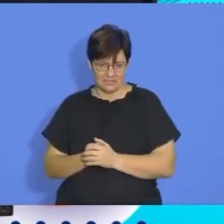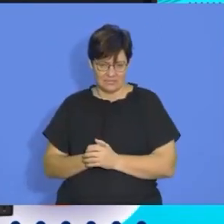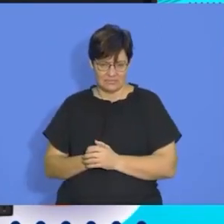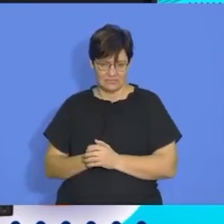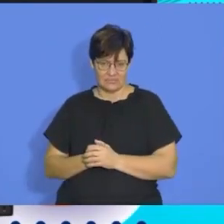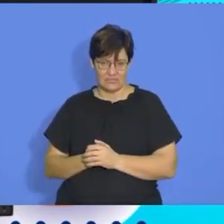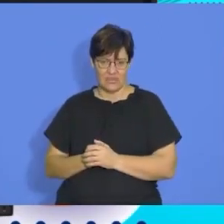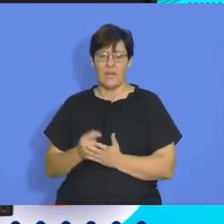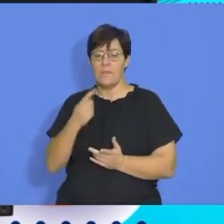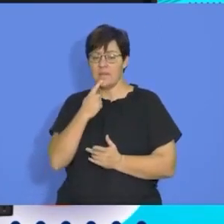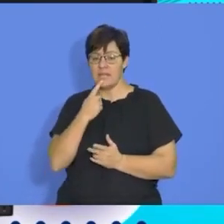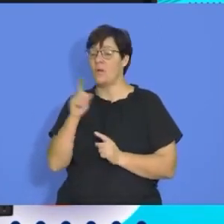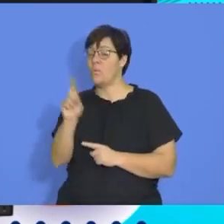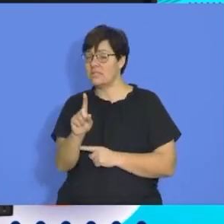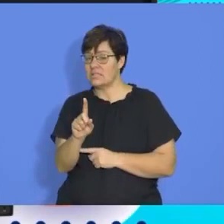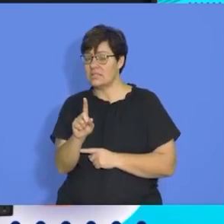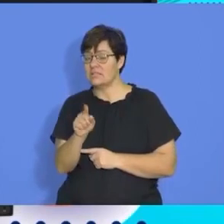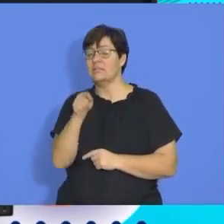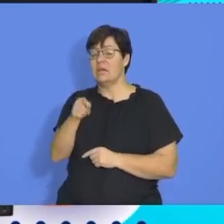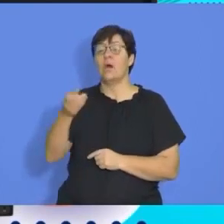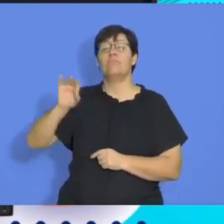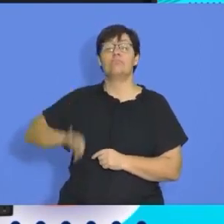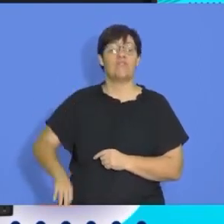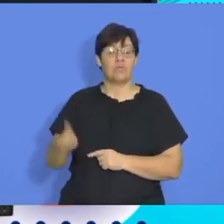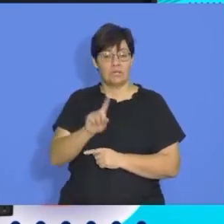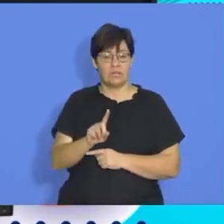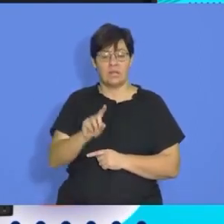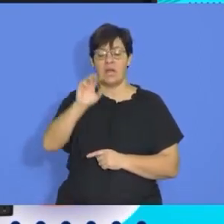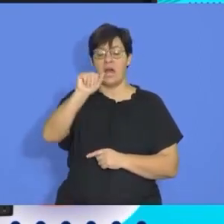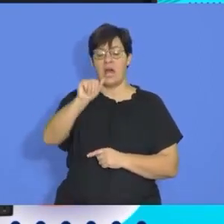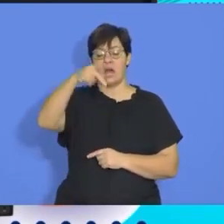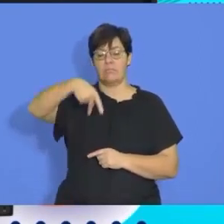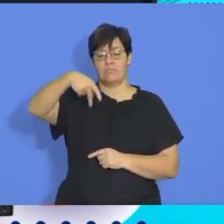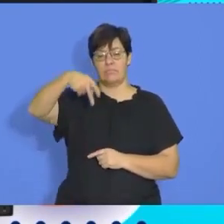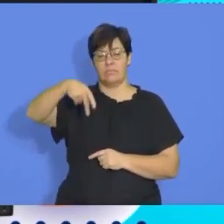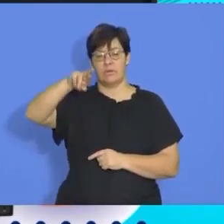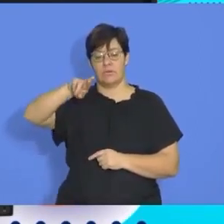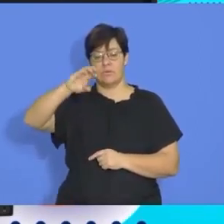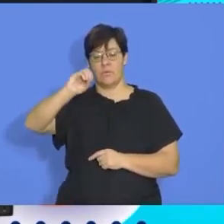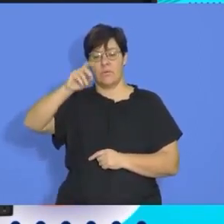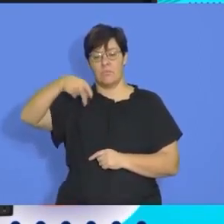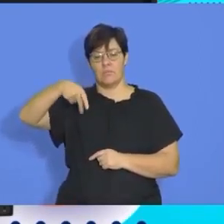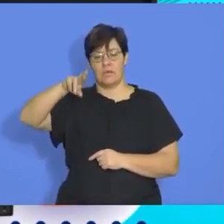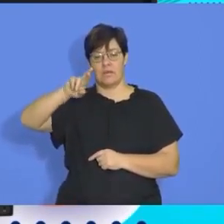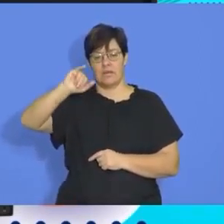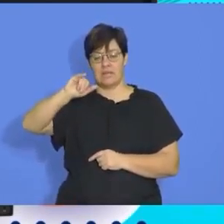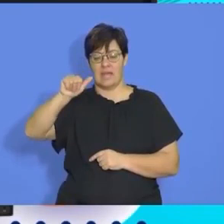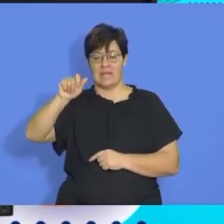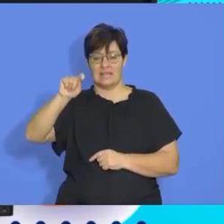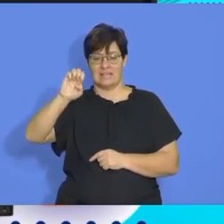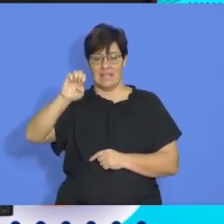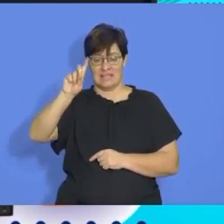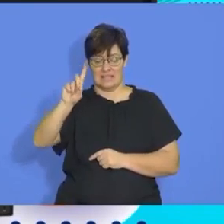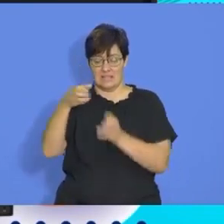shared. The correct accounting term is that profit is appropriated between the